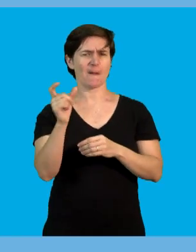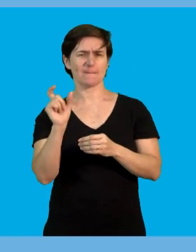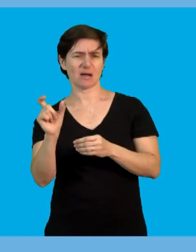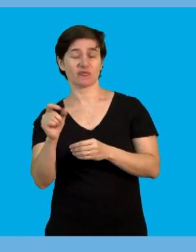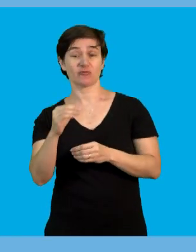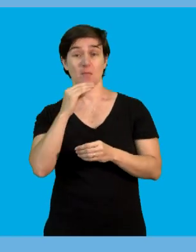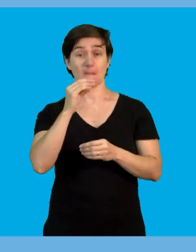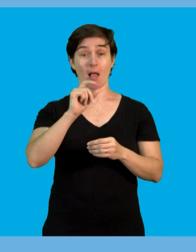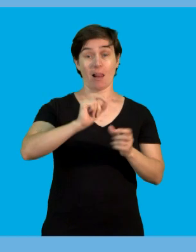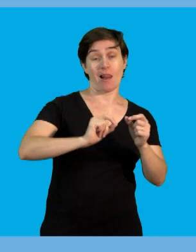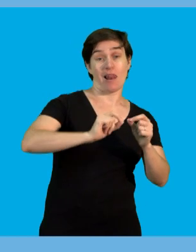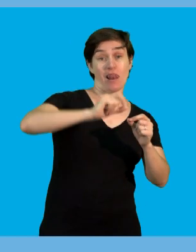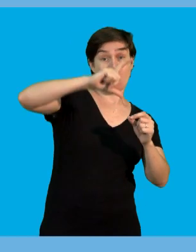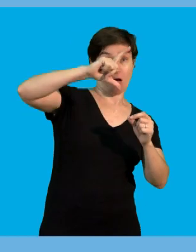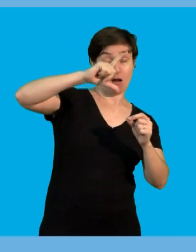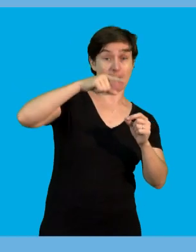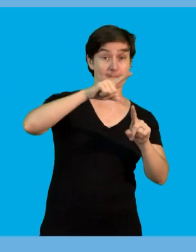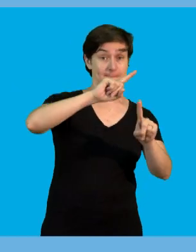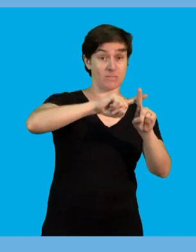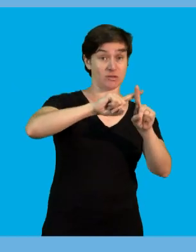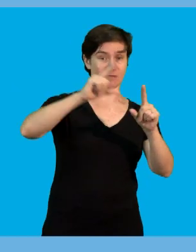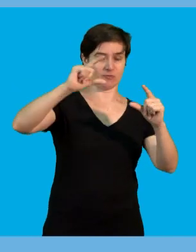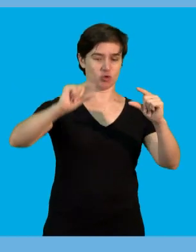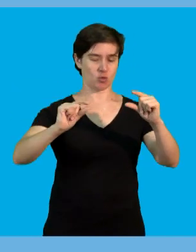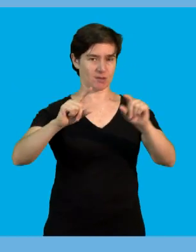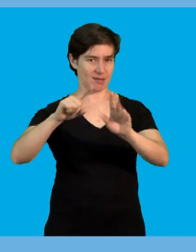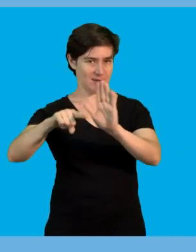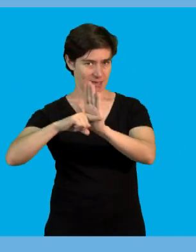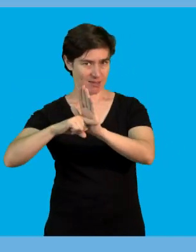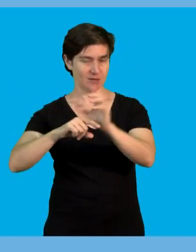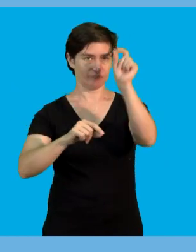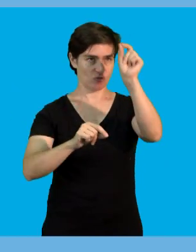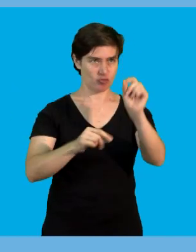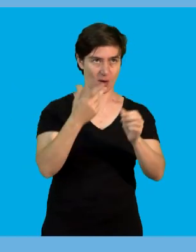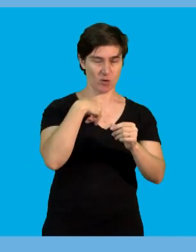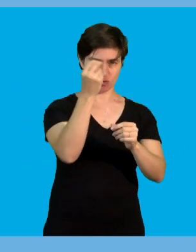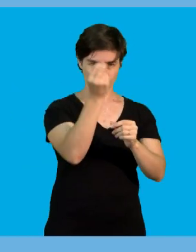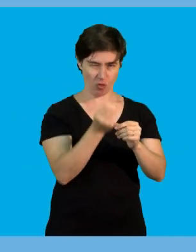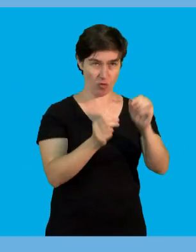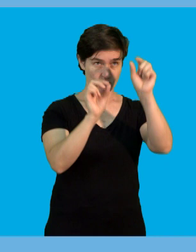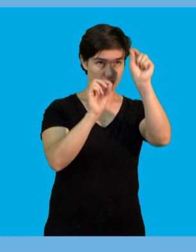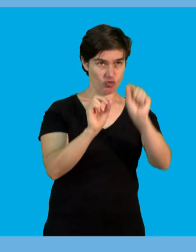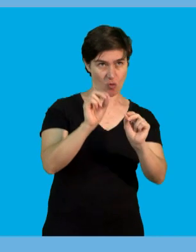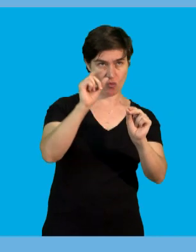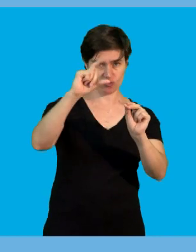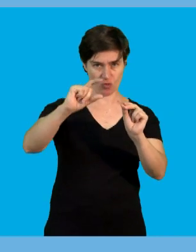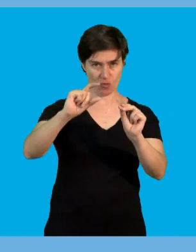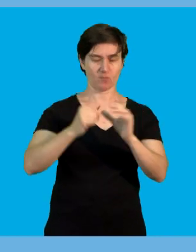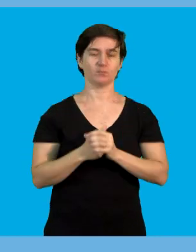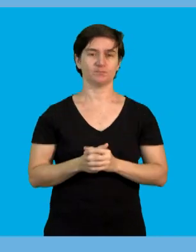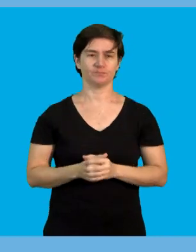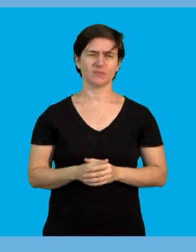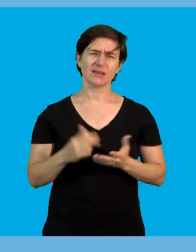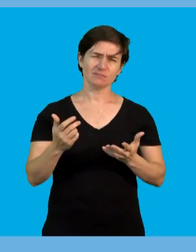two lines. The longer one shows the positive terminal and the shorter one shows a negative terminal. So this is going to be our cell. Should